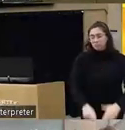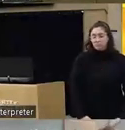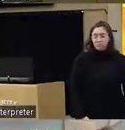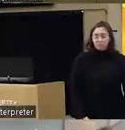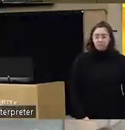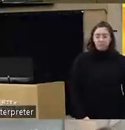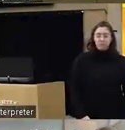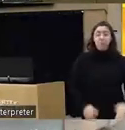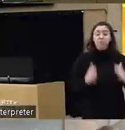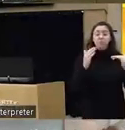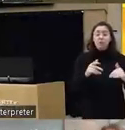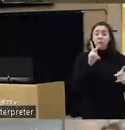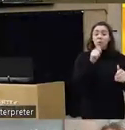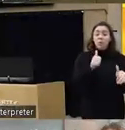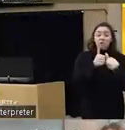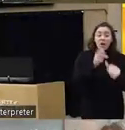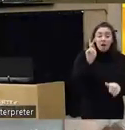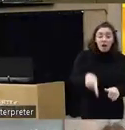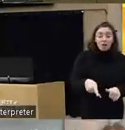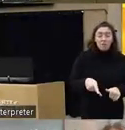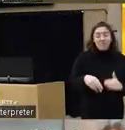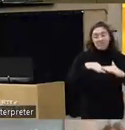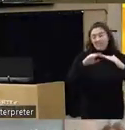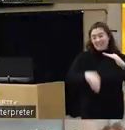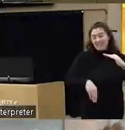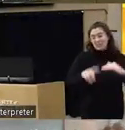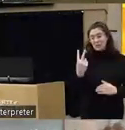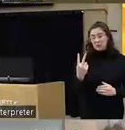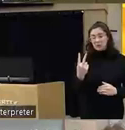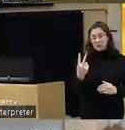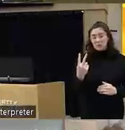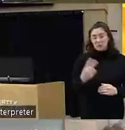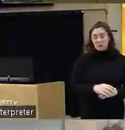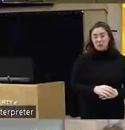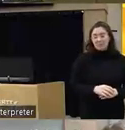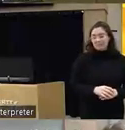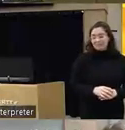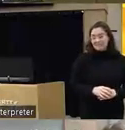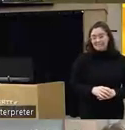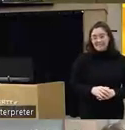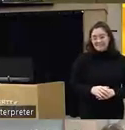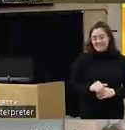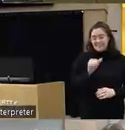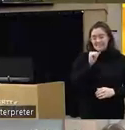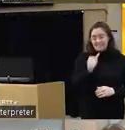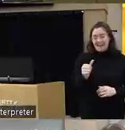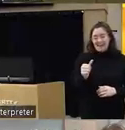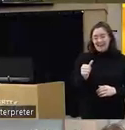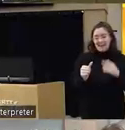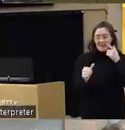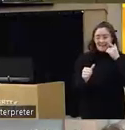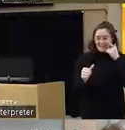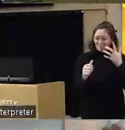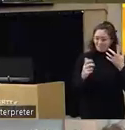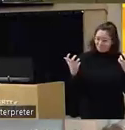people do follow up, the average number of visits is less than two, which we know is really not probably completely